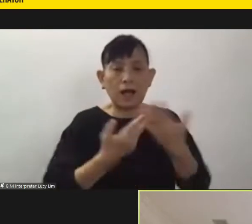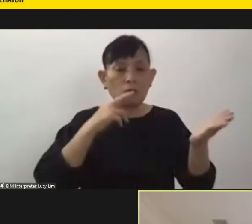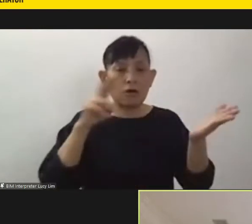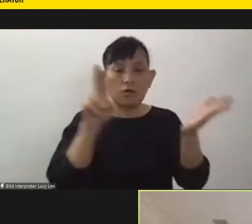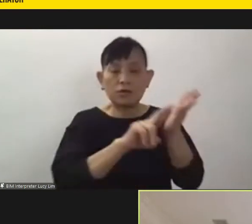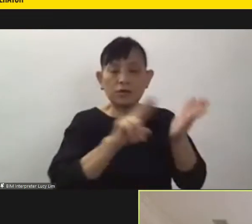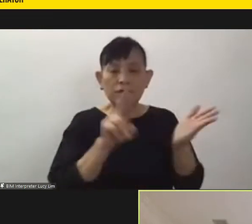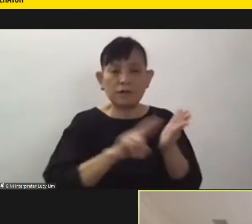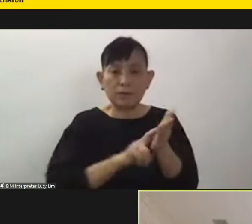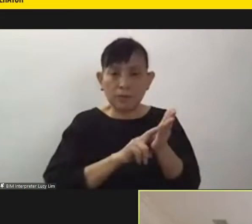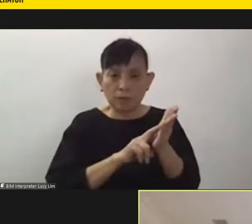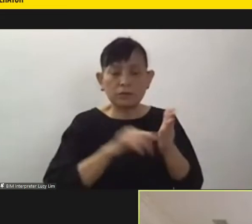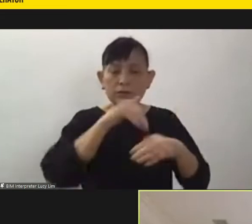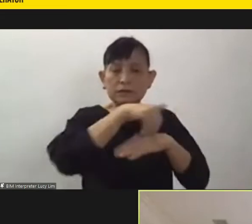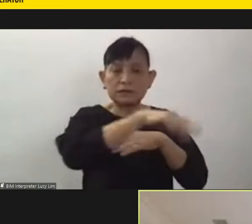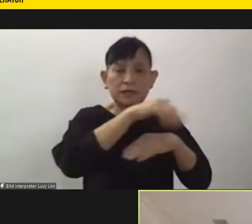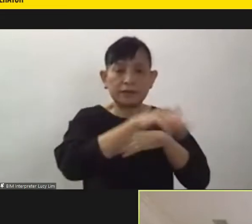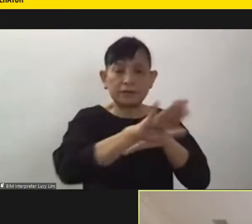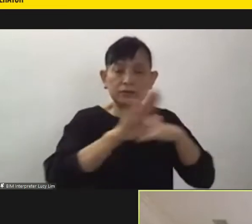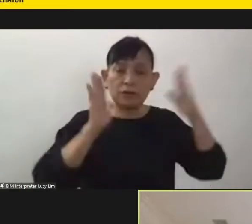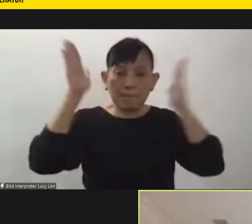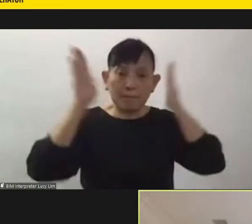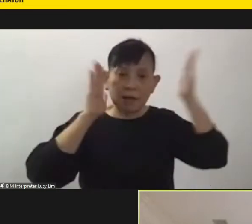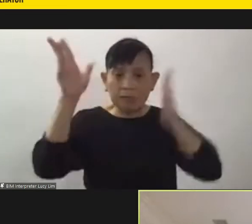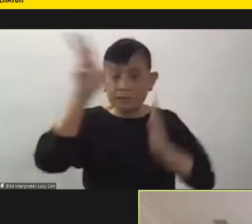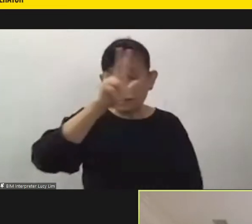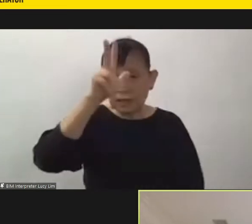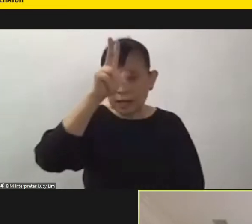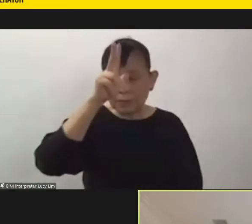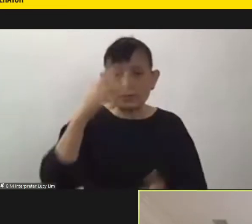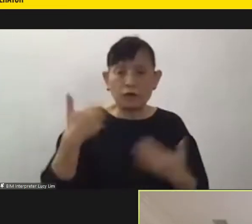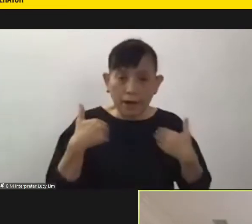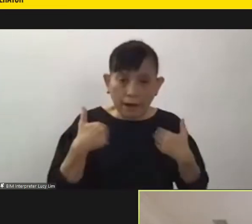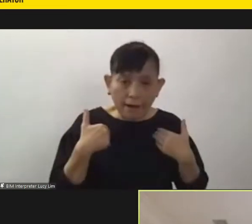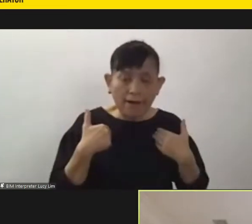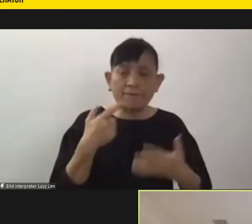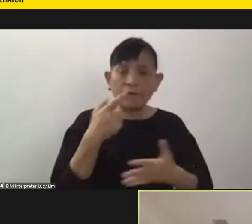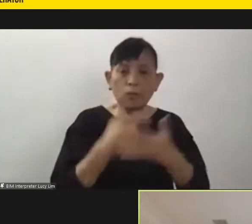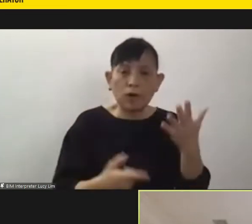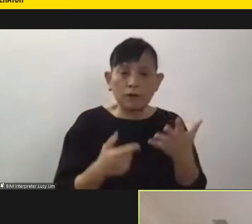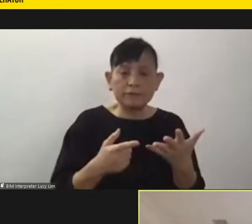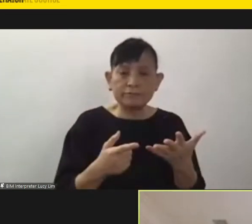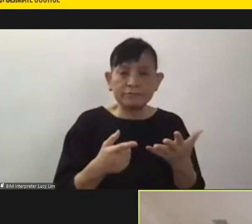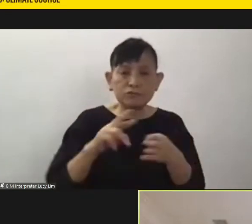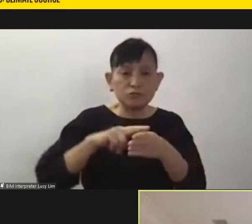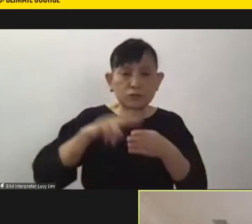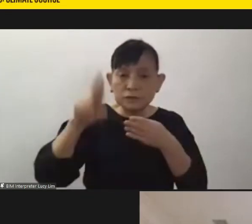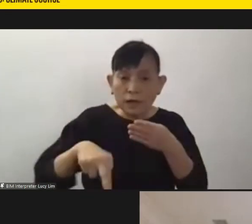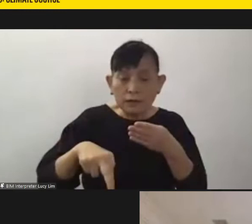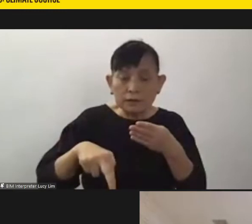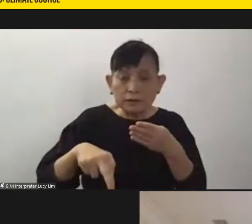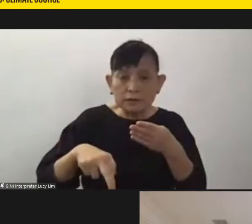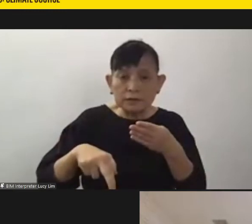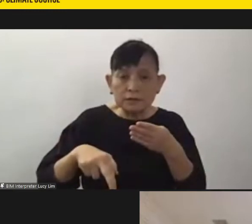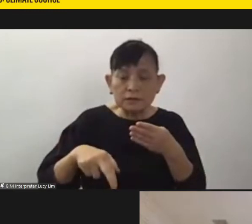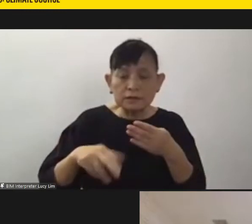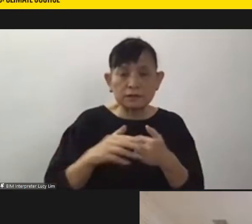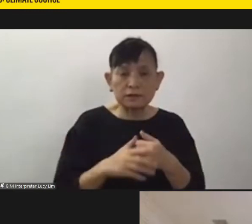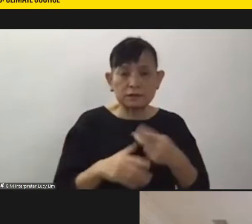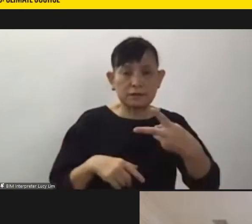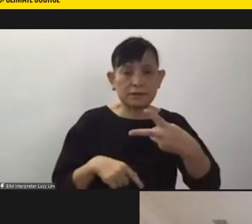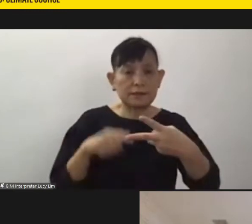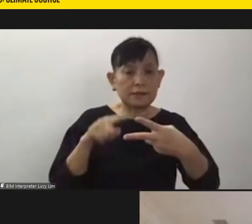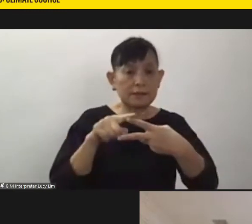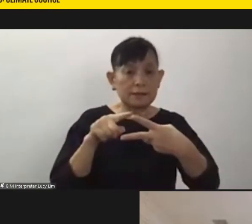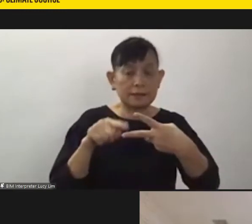there any significant effort into dealing with plastic pollution aside from that? There are two issues. The